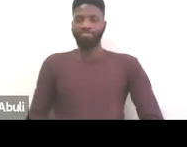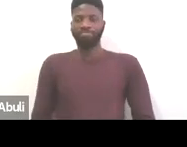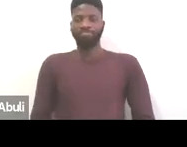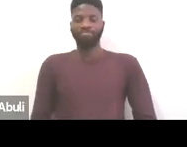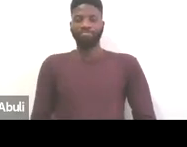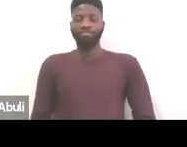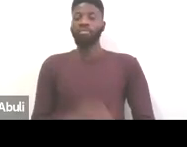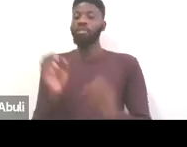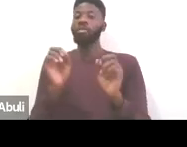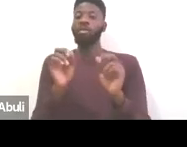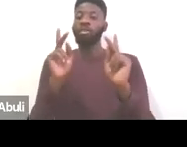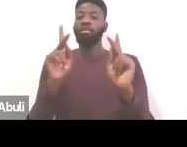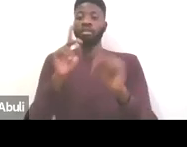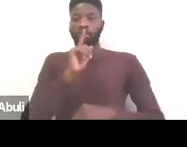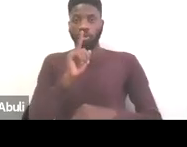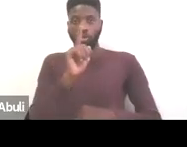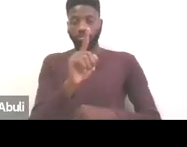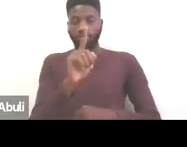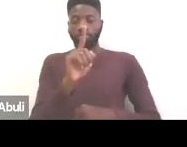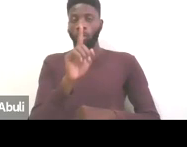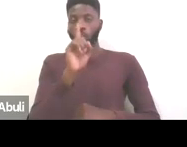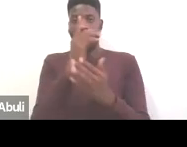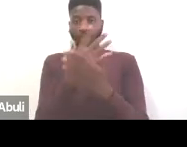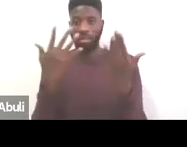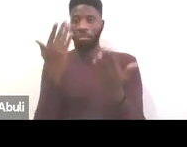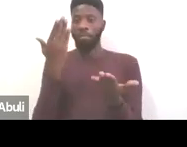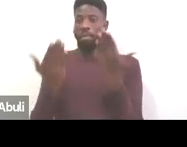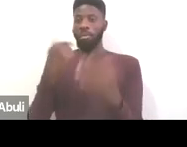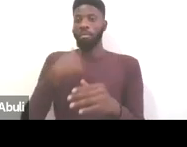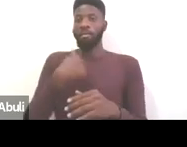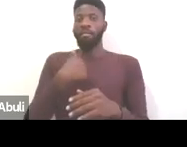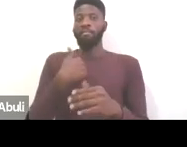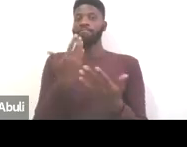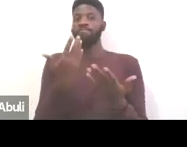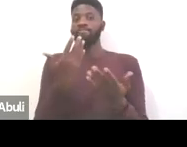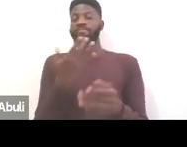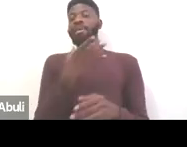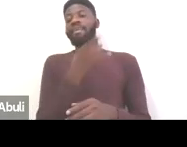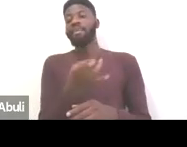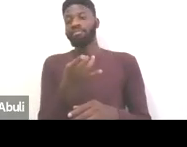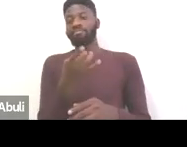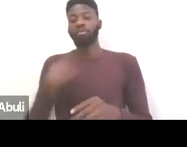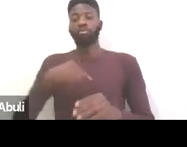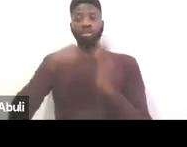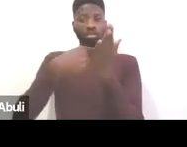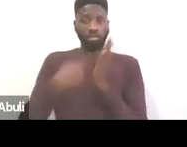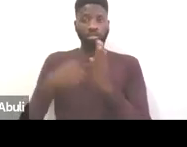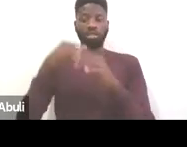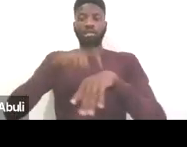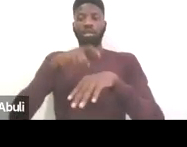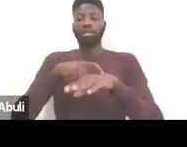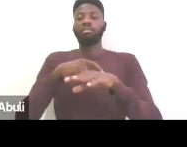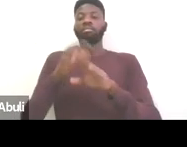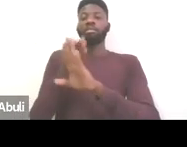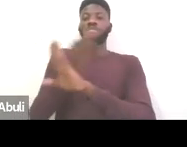All right. So the one thing that maybe I'd like to, we discussed, as we've said,